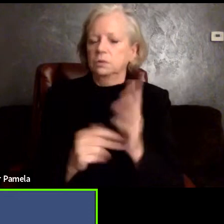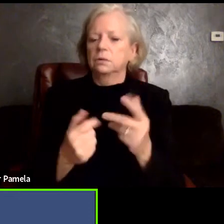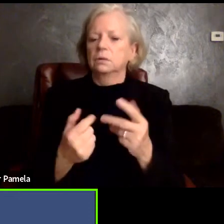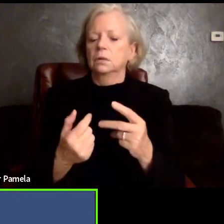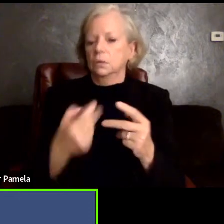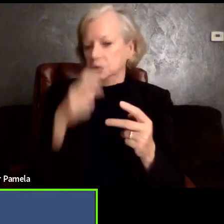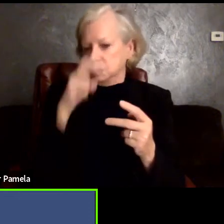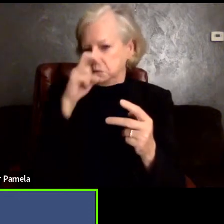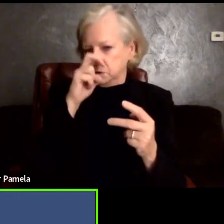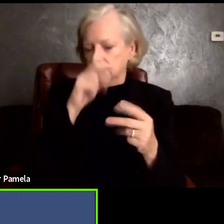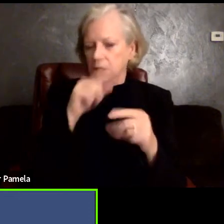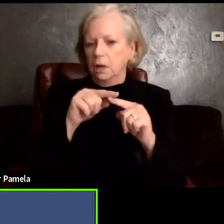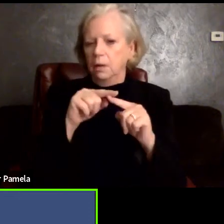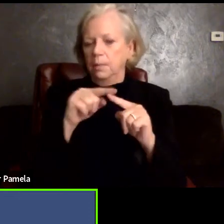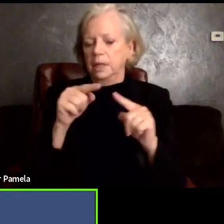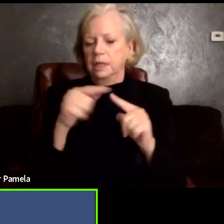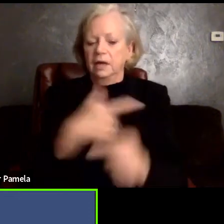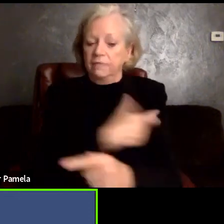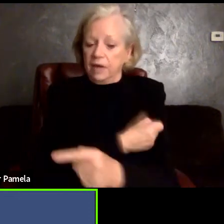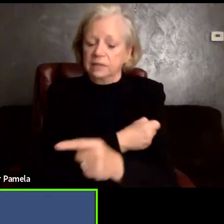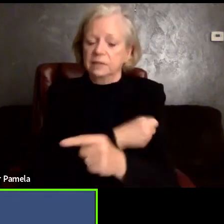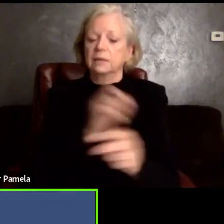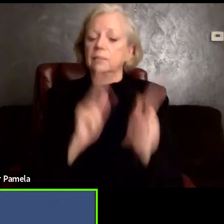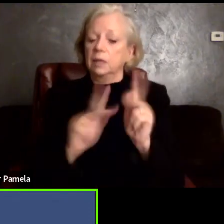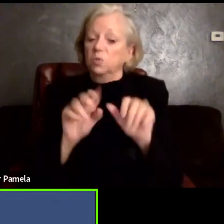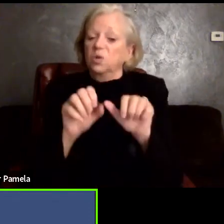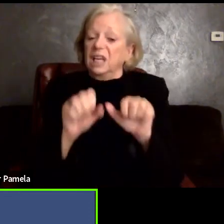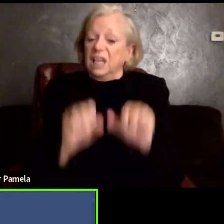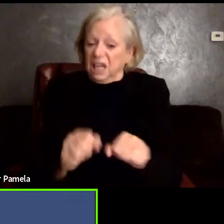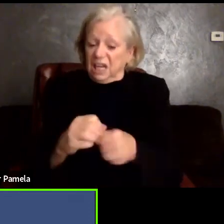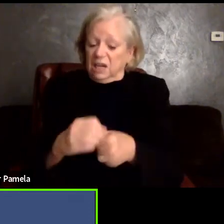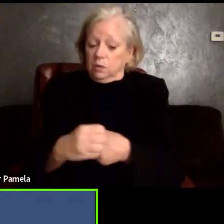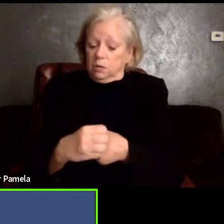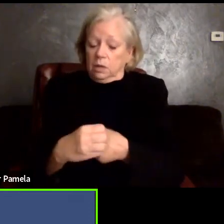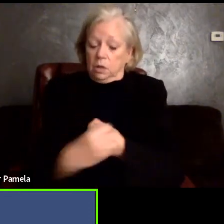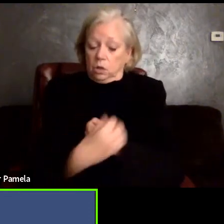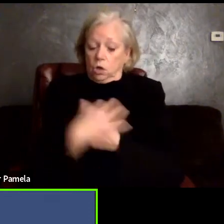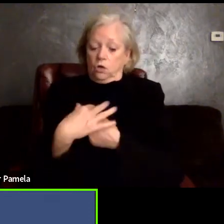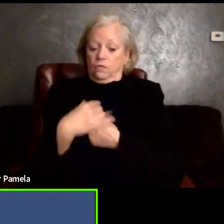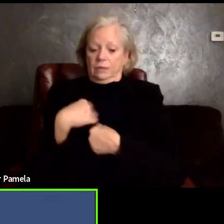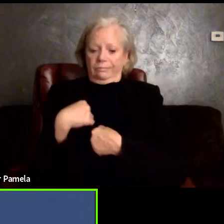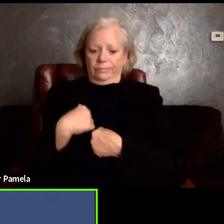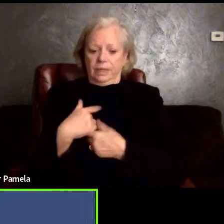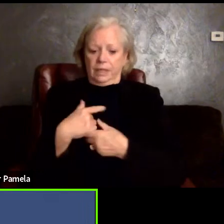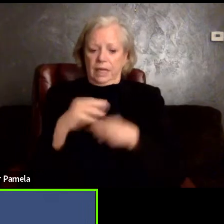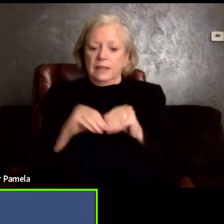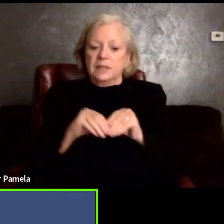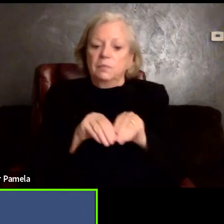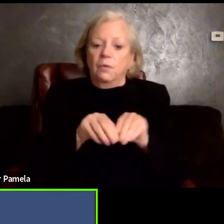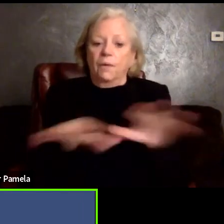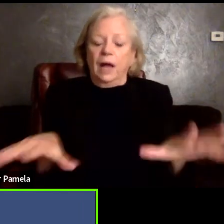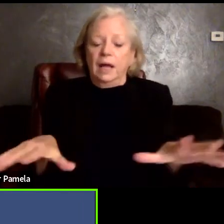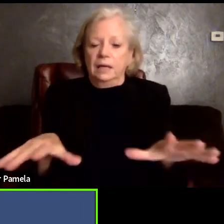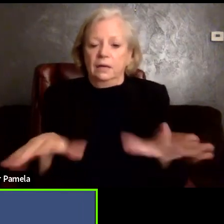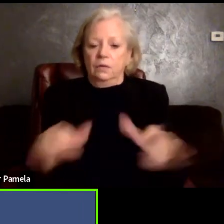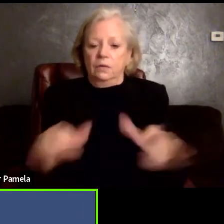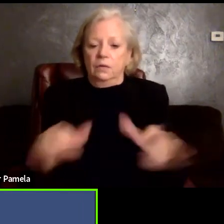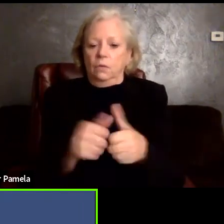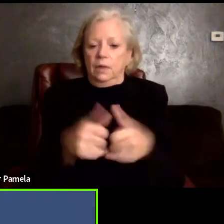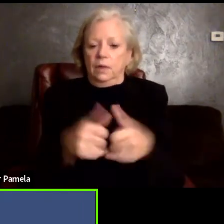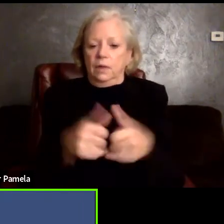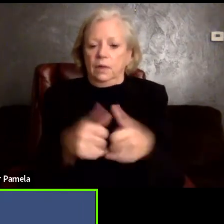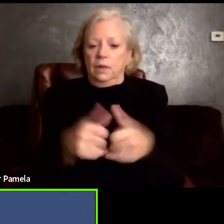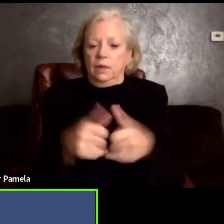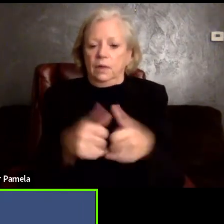but vaccinated people can get and spread COVID, particularly when they're unmasked. We learned that with the Delta wave.